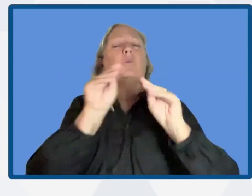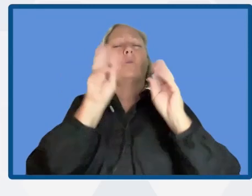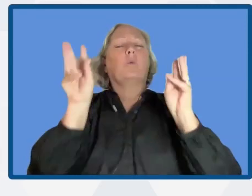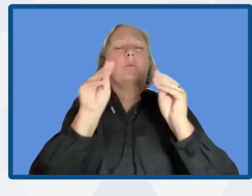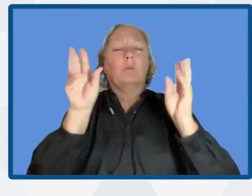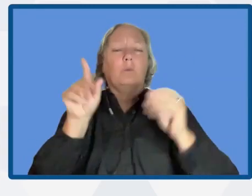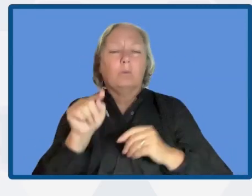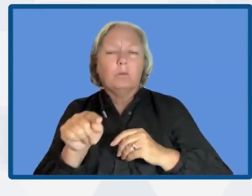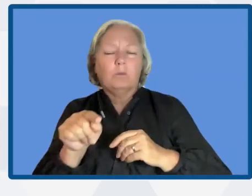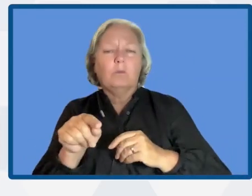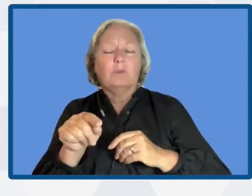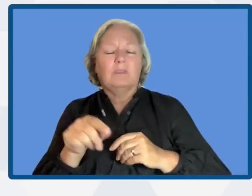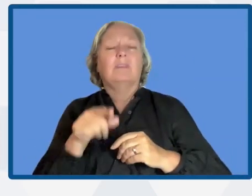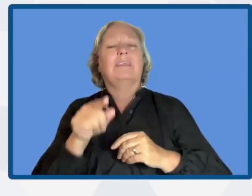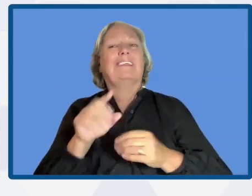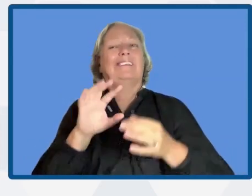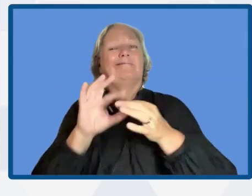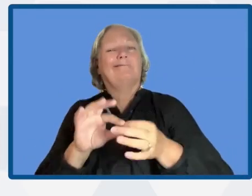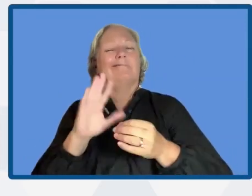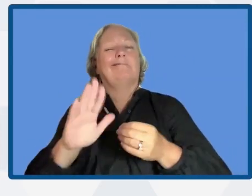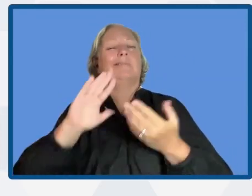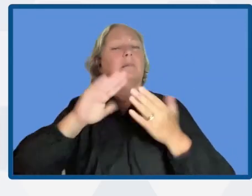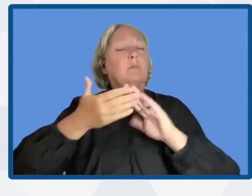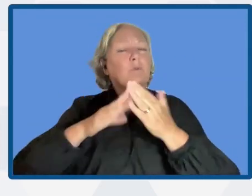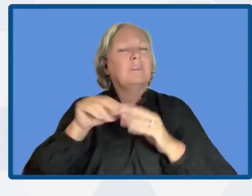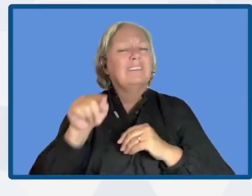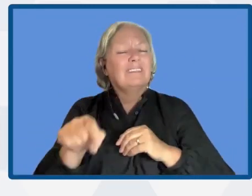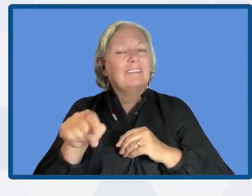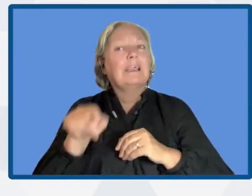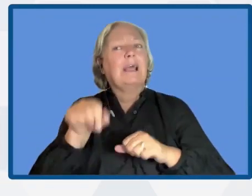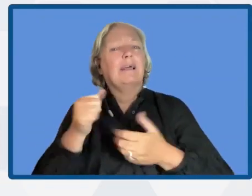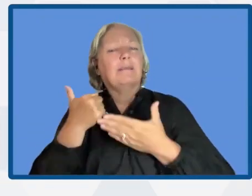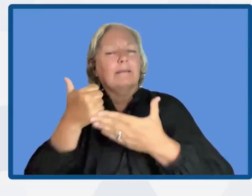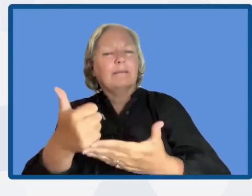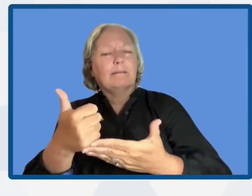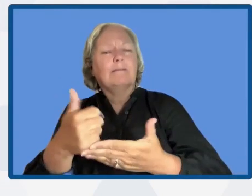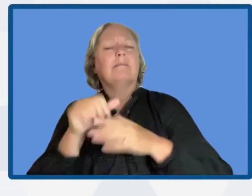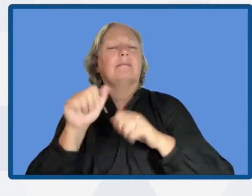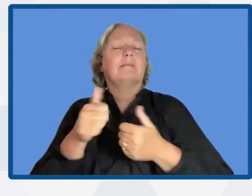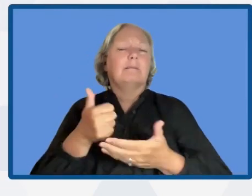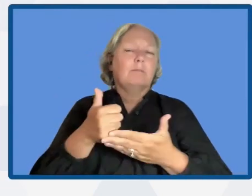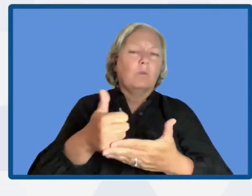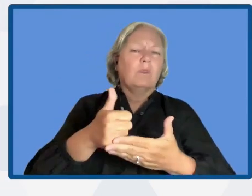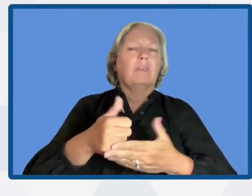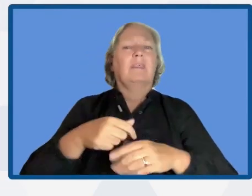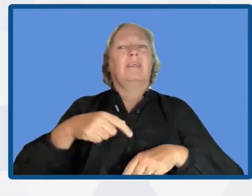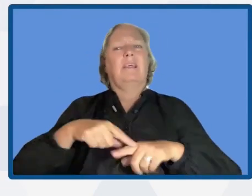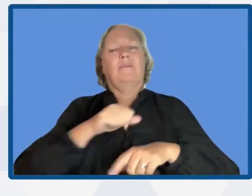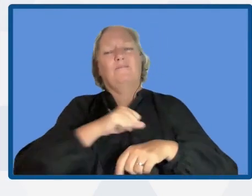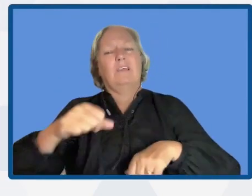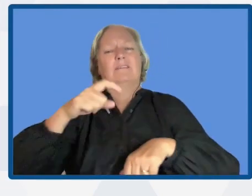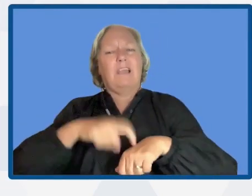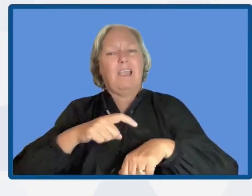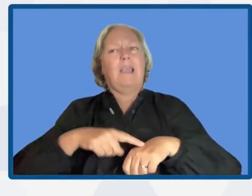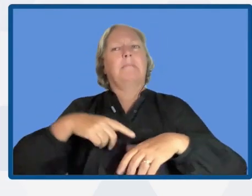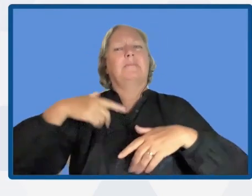the community in order for better adequacy and also for timely anticipatory action.